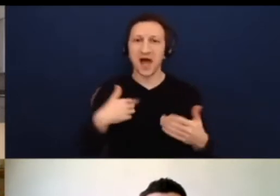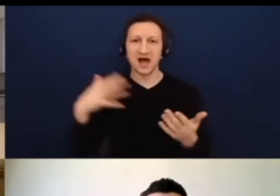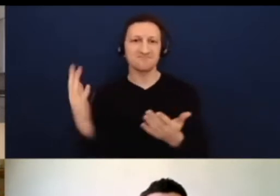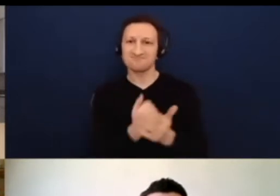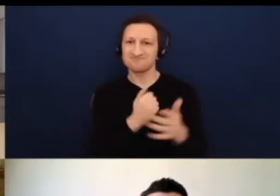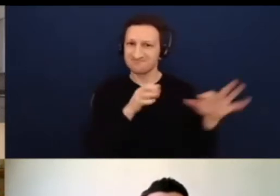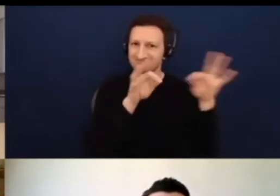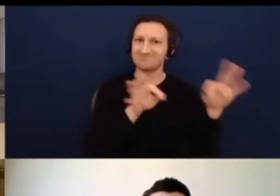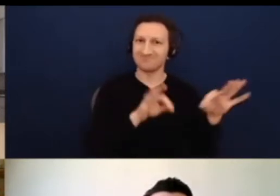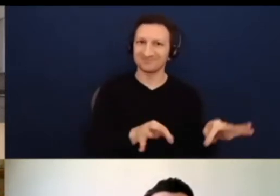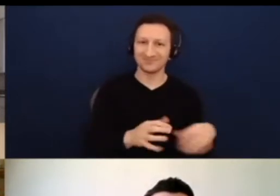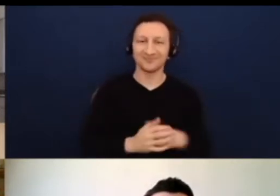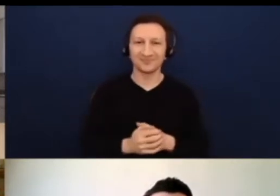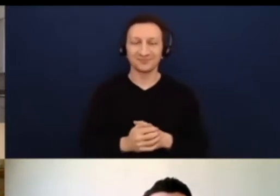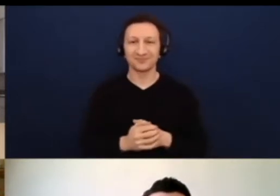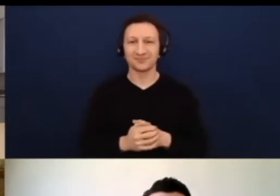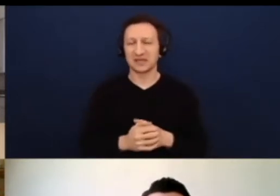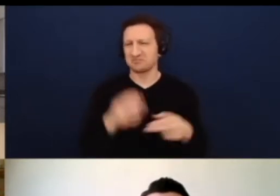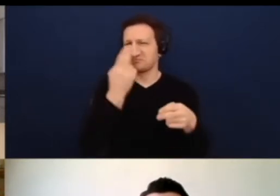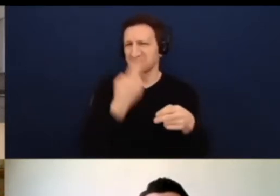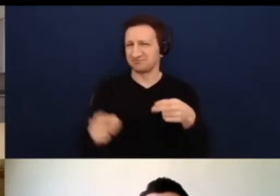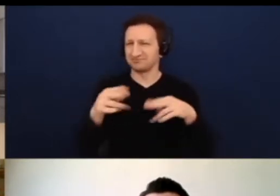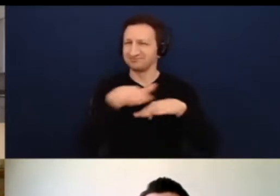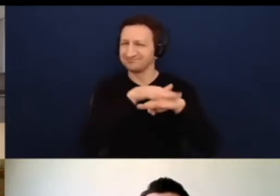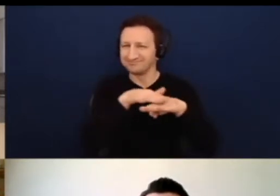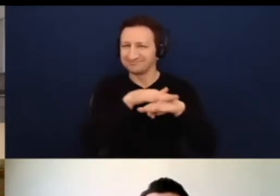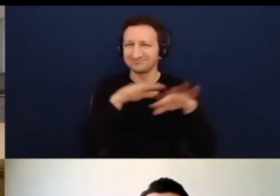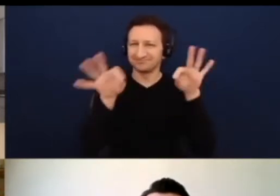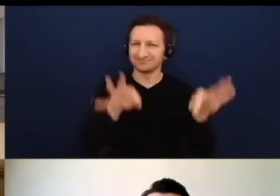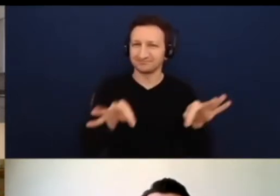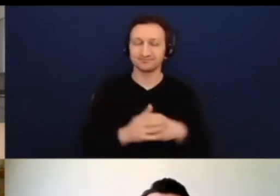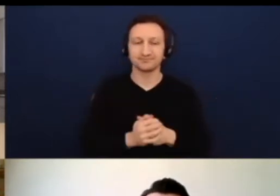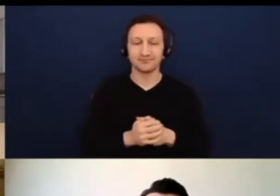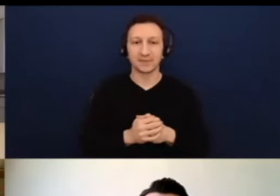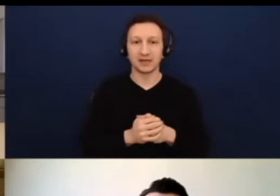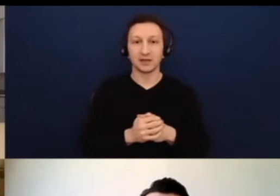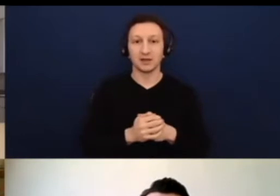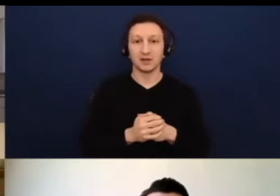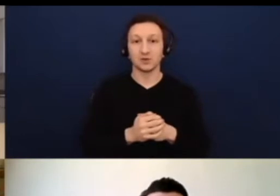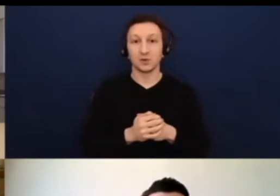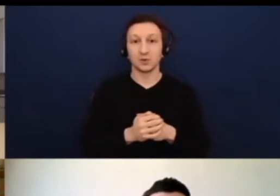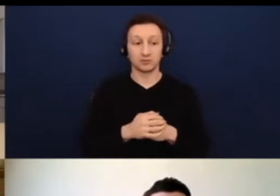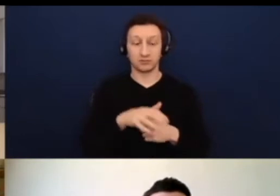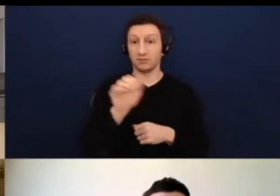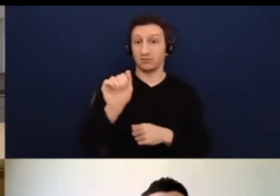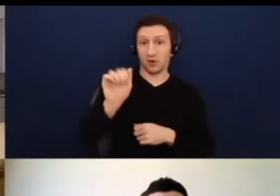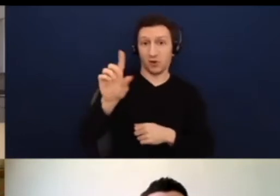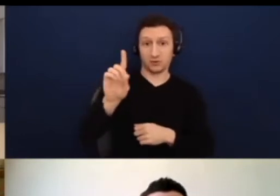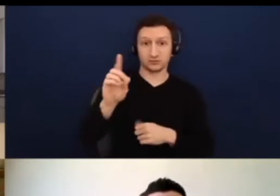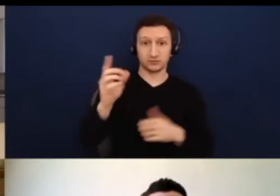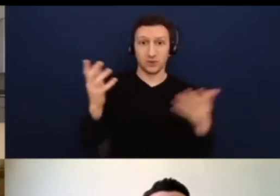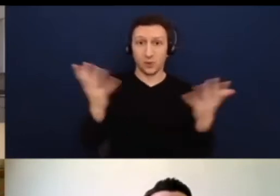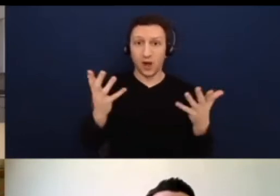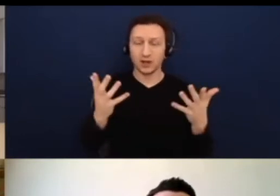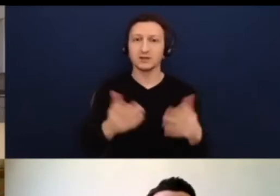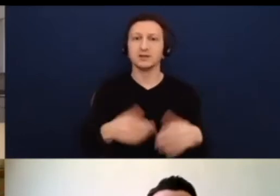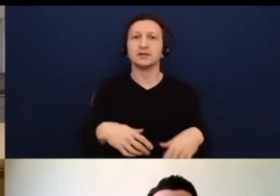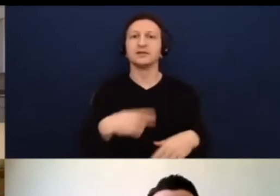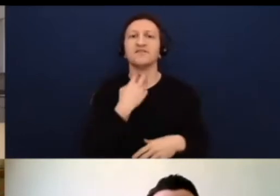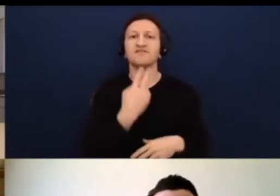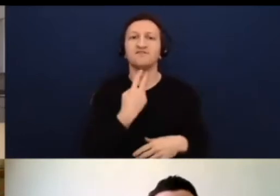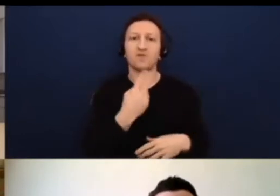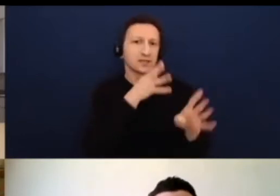more about it, but we're going to give an overview. And audio description is a secondary pre-recorded audio